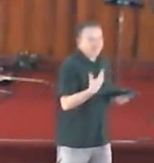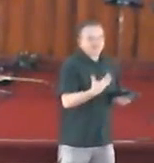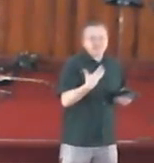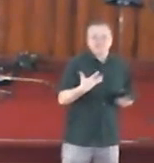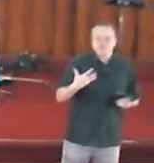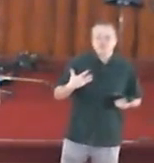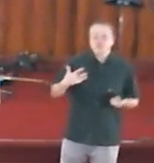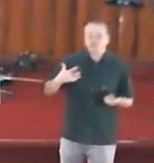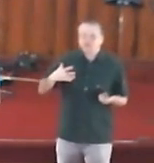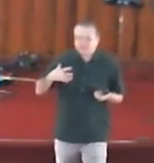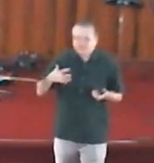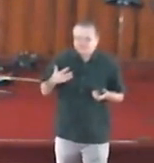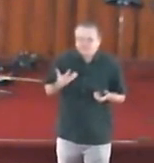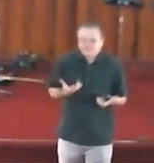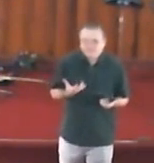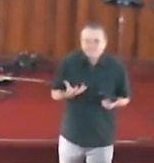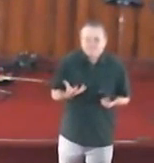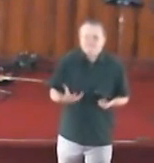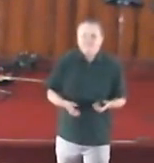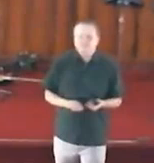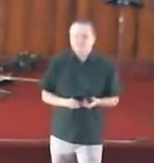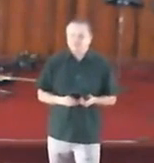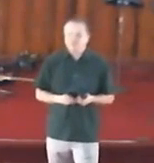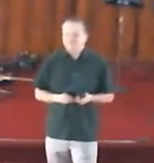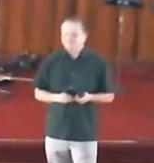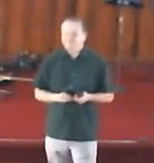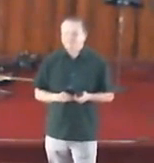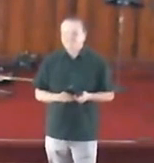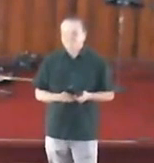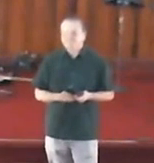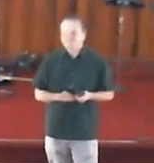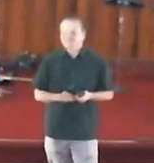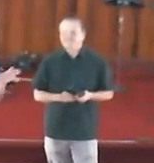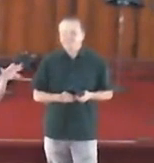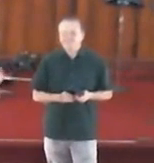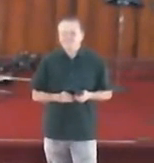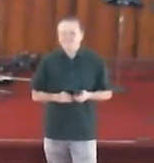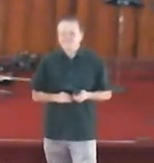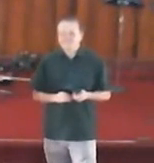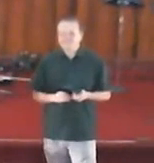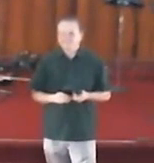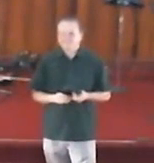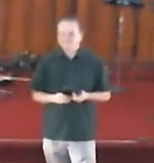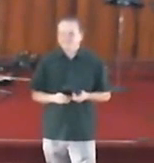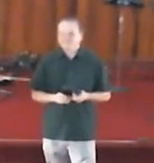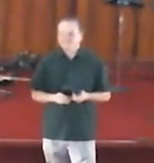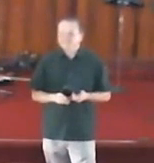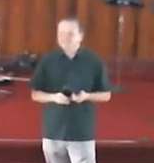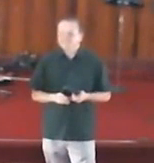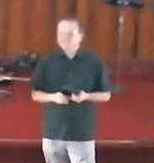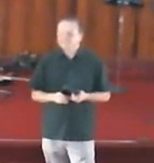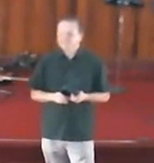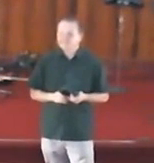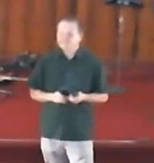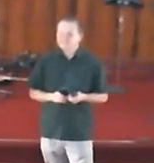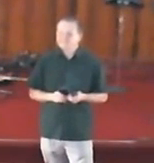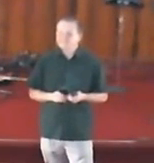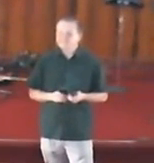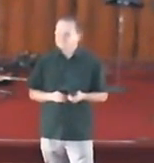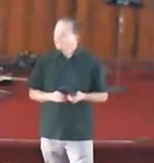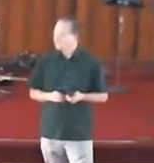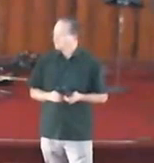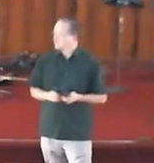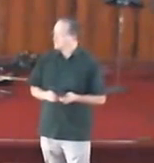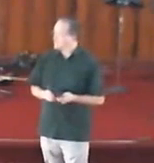Al haber temor, pone resistencia a las personas. When there's fear, there's more resistance in people.